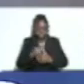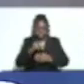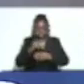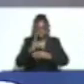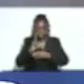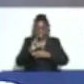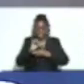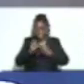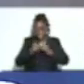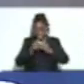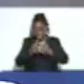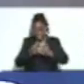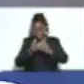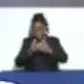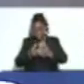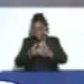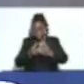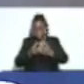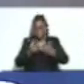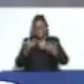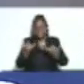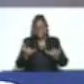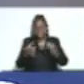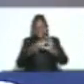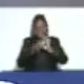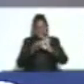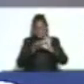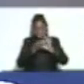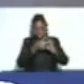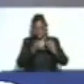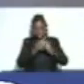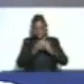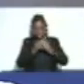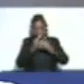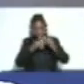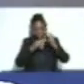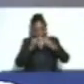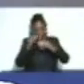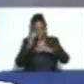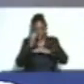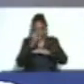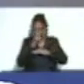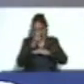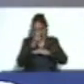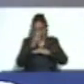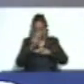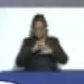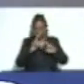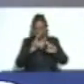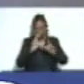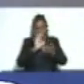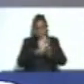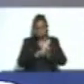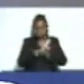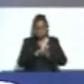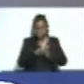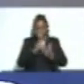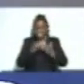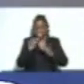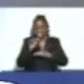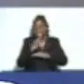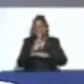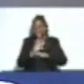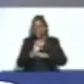Disney Cruise Line is teaming up with the Agricultural Development Organization to create gardens at schools across Abaco near Disney Castaway